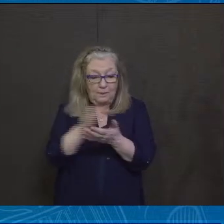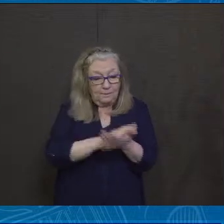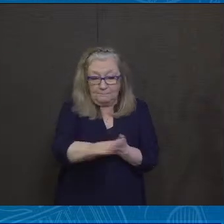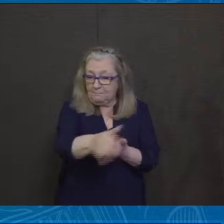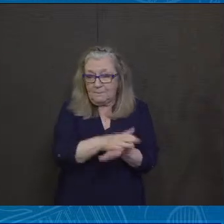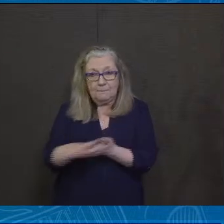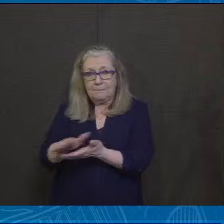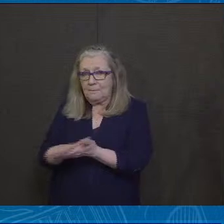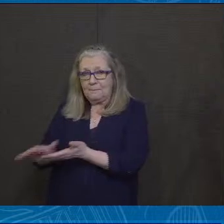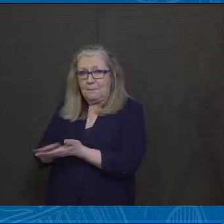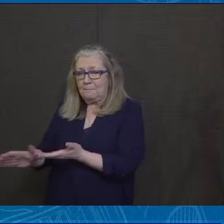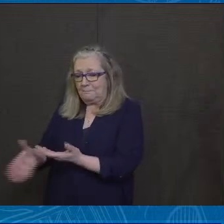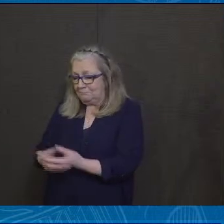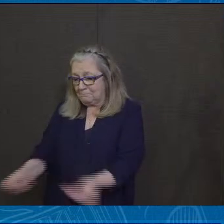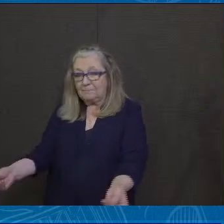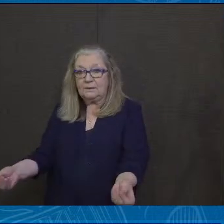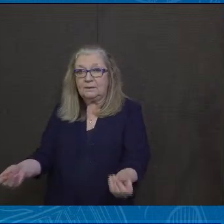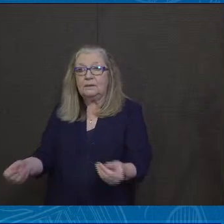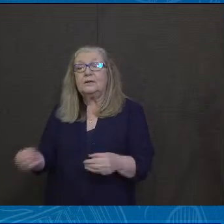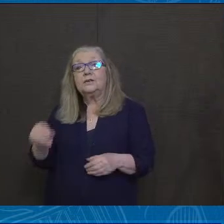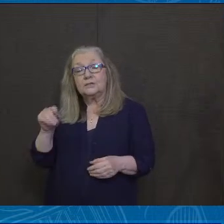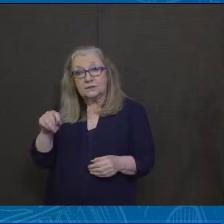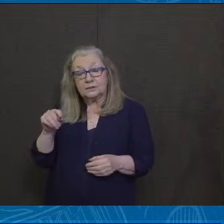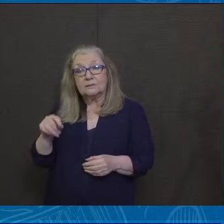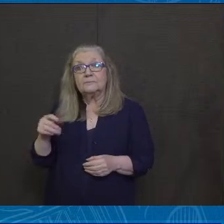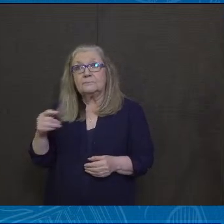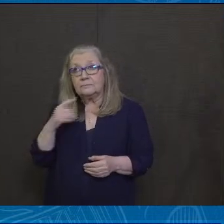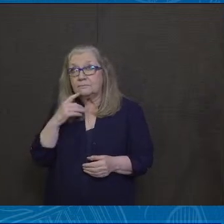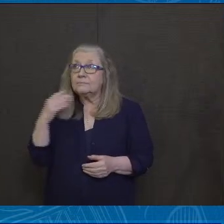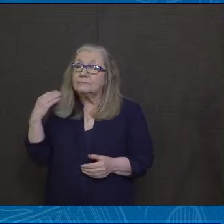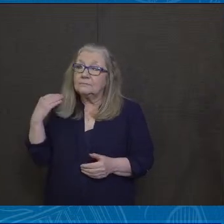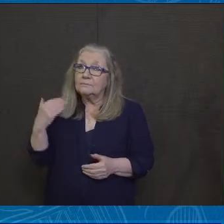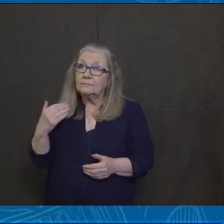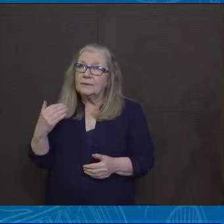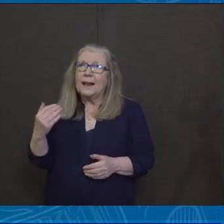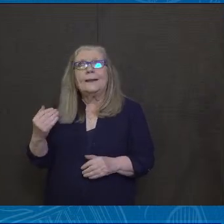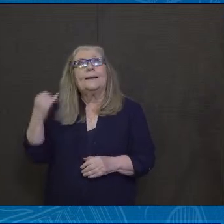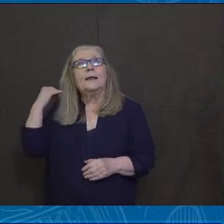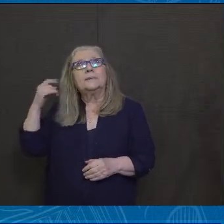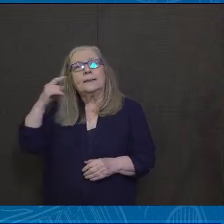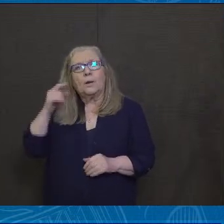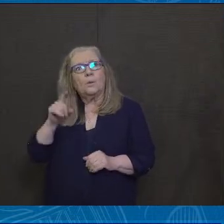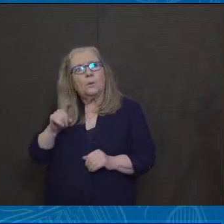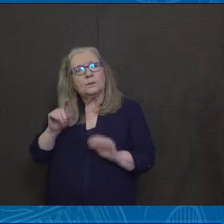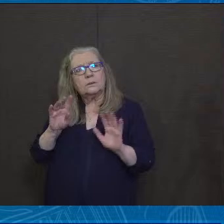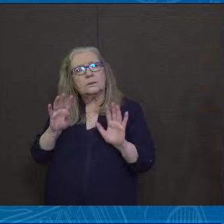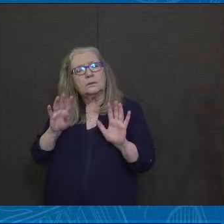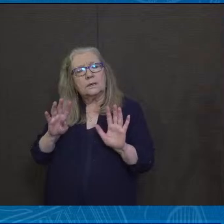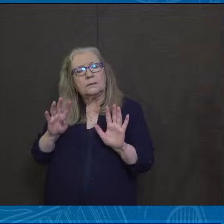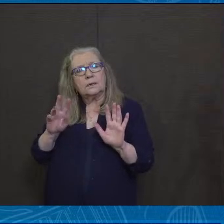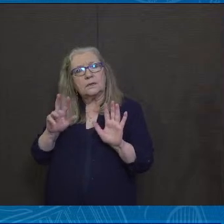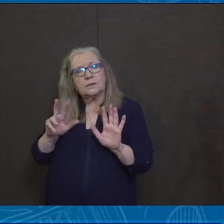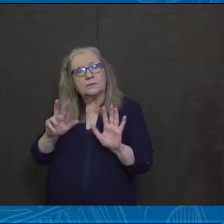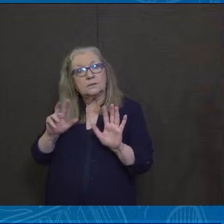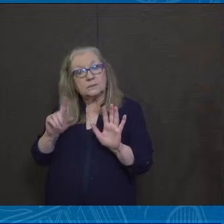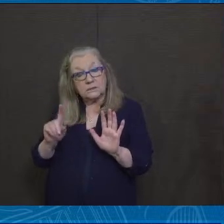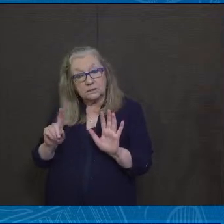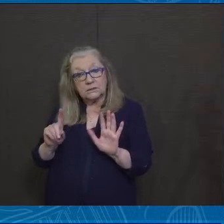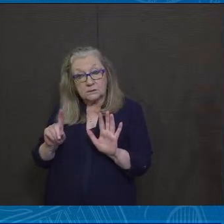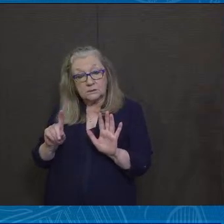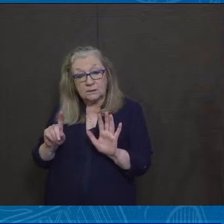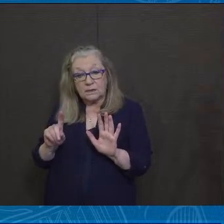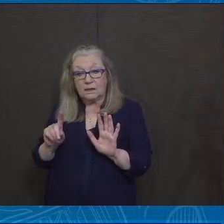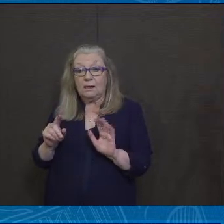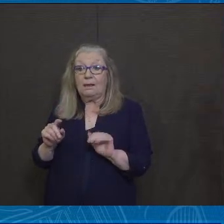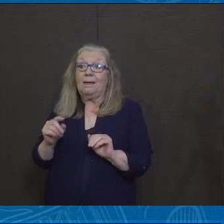said, it's been over, the last one we had was 1986. And then we got